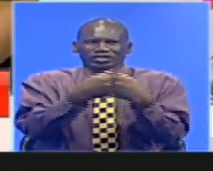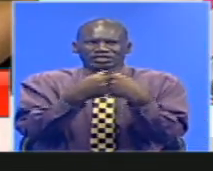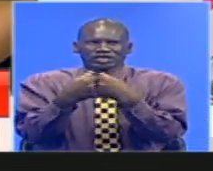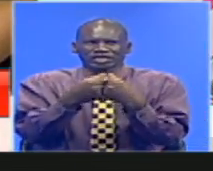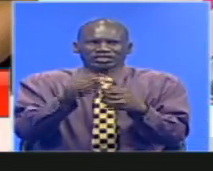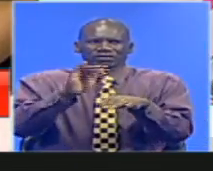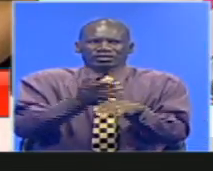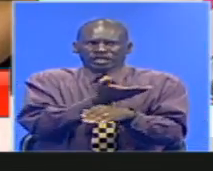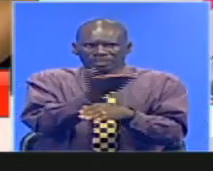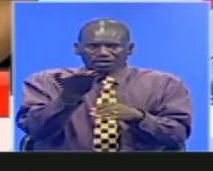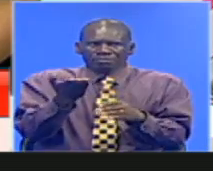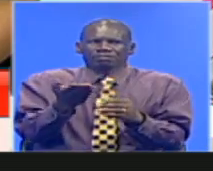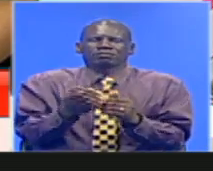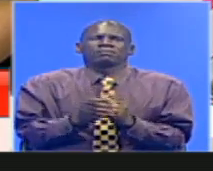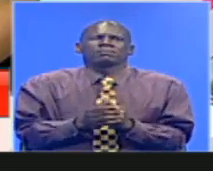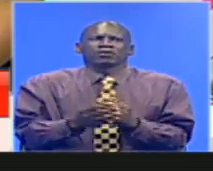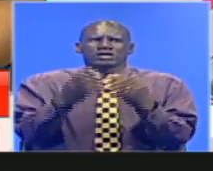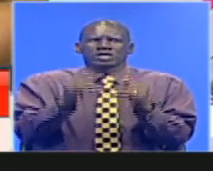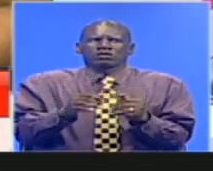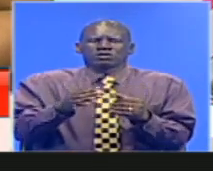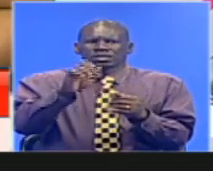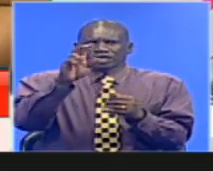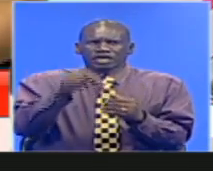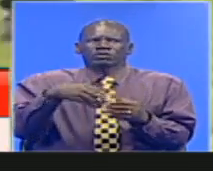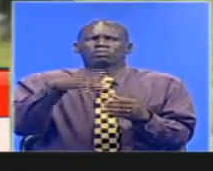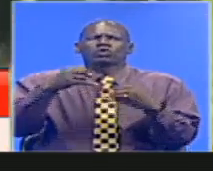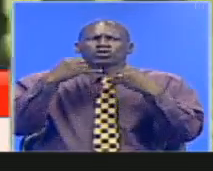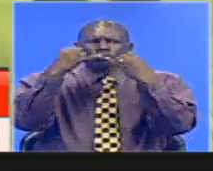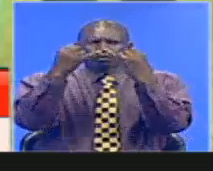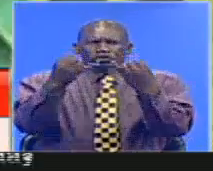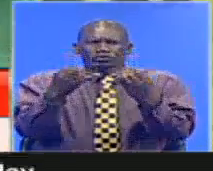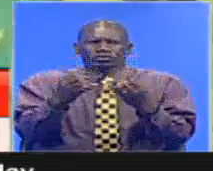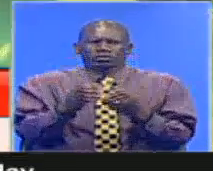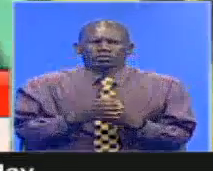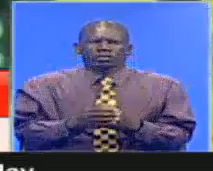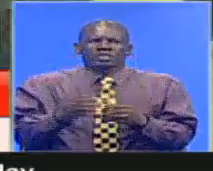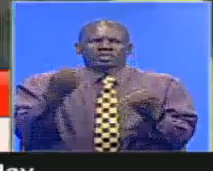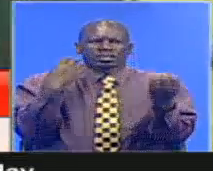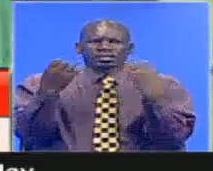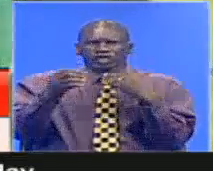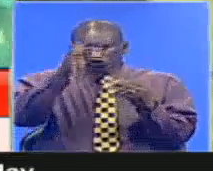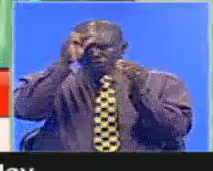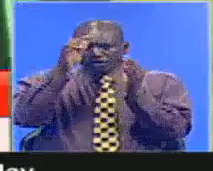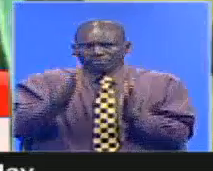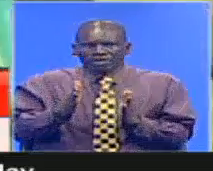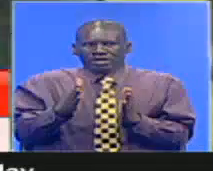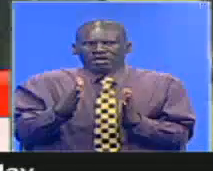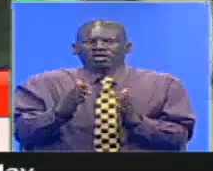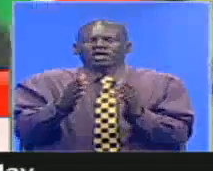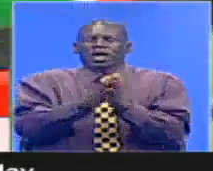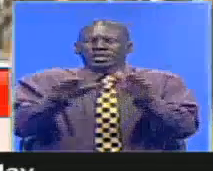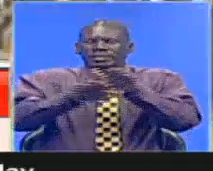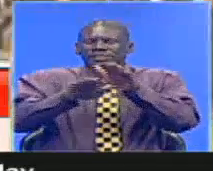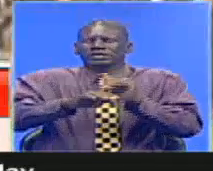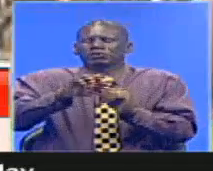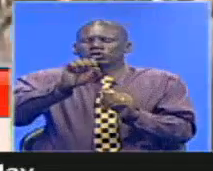affecting them at the grassroots level. Kevin Wutai with the details. Kericho Governor Paul Chepkwony and his deputy Susan